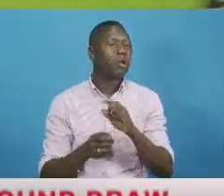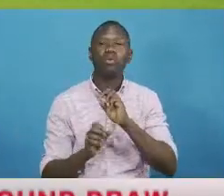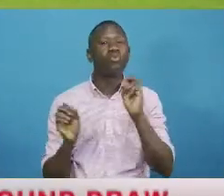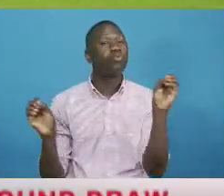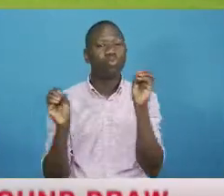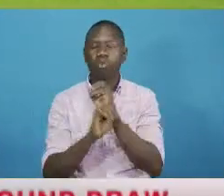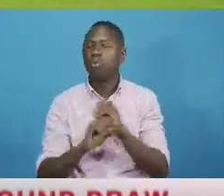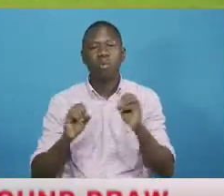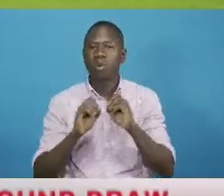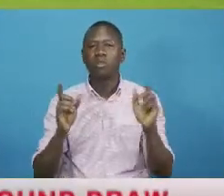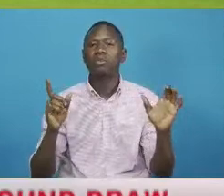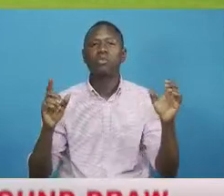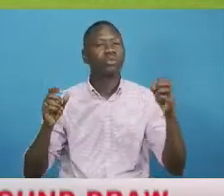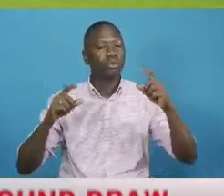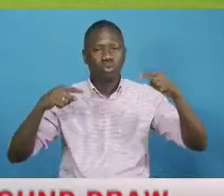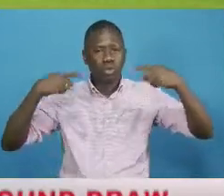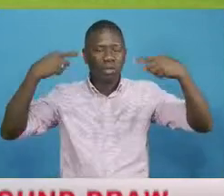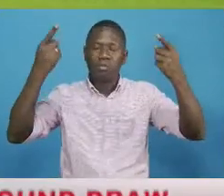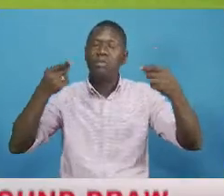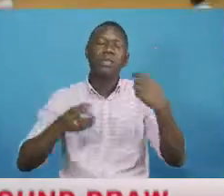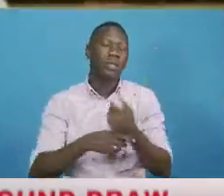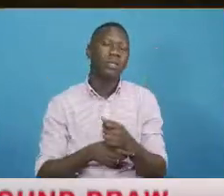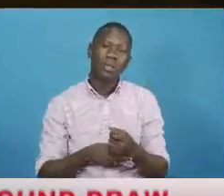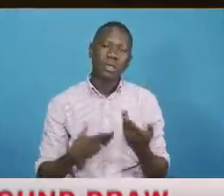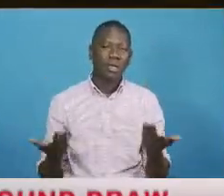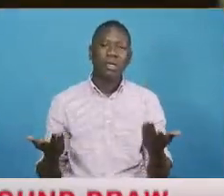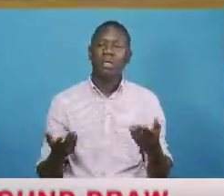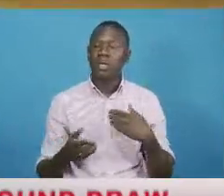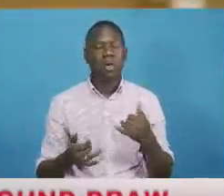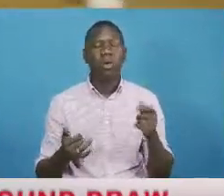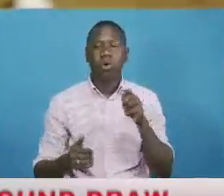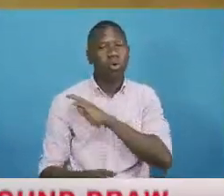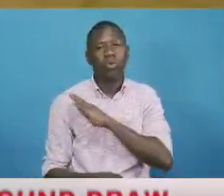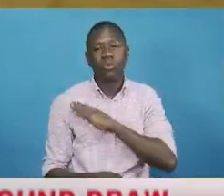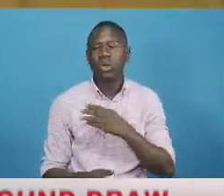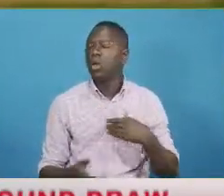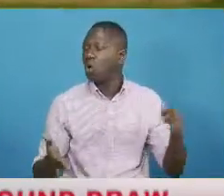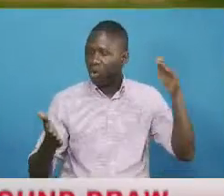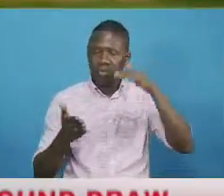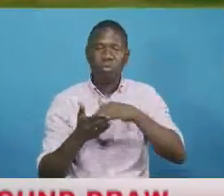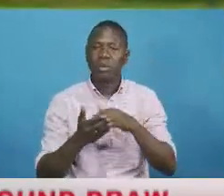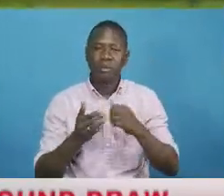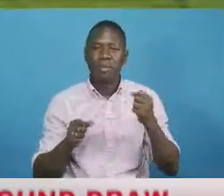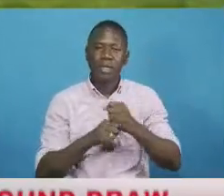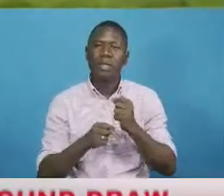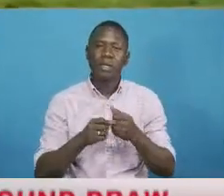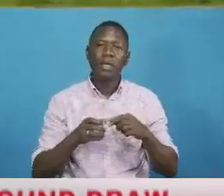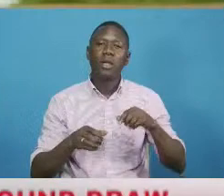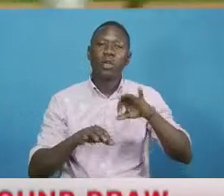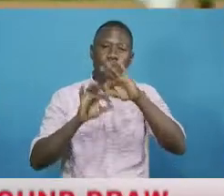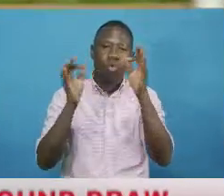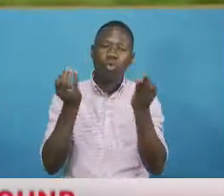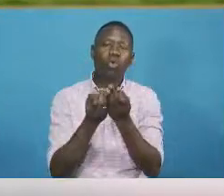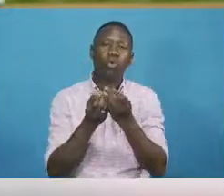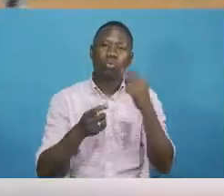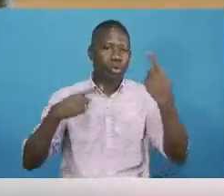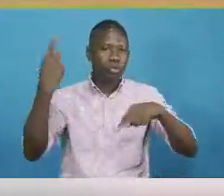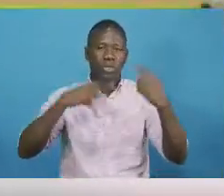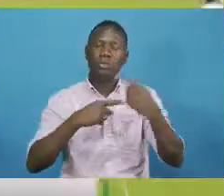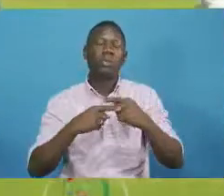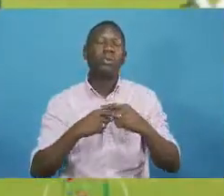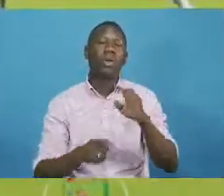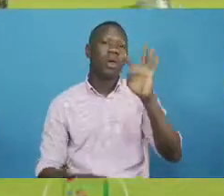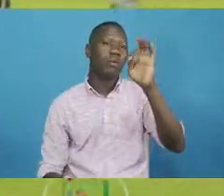successful in knocking out the North Africans. They are also yet to make it to the group phase of the competition. Fortune were confirmed